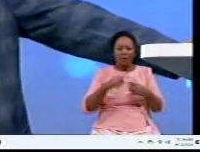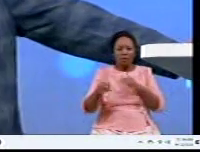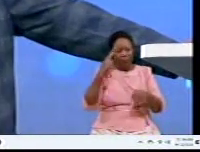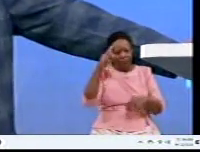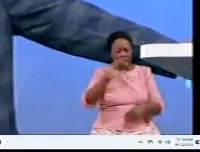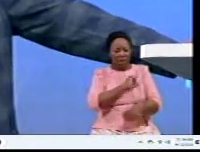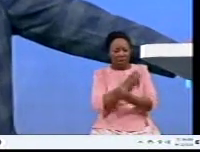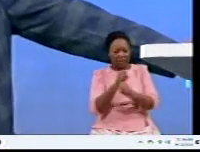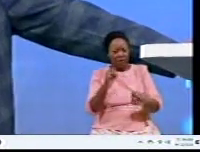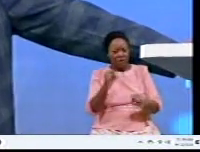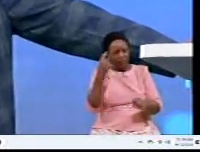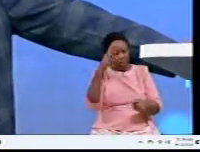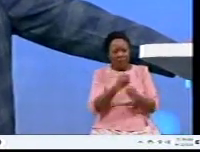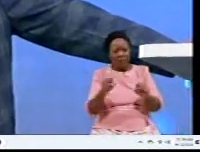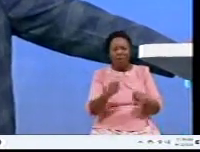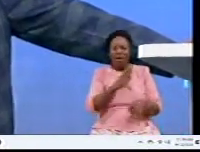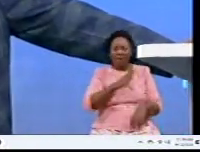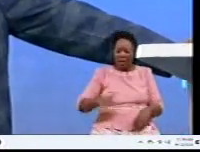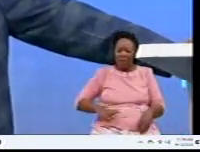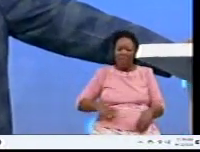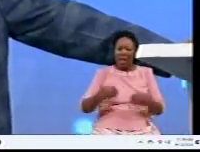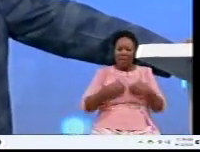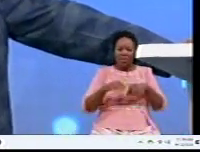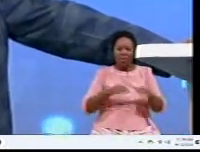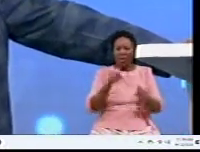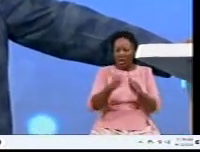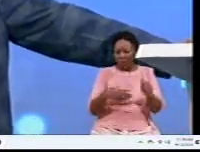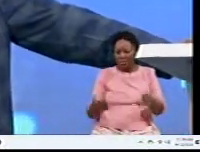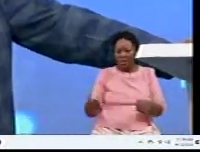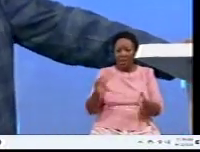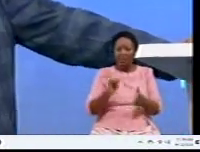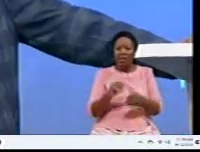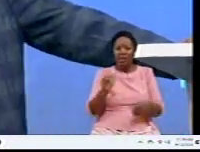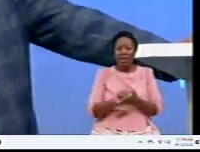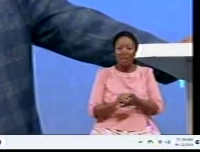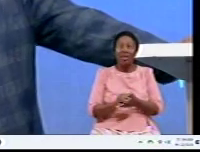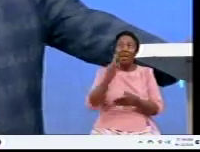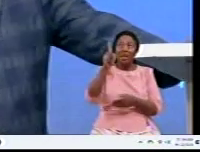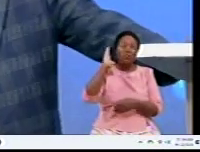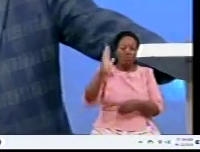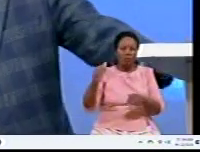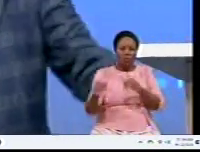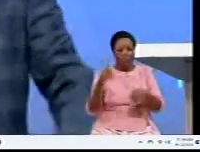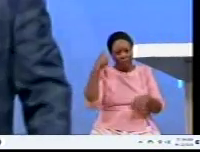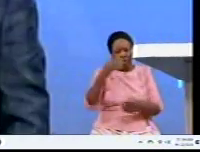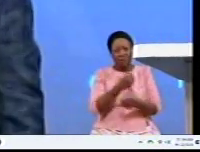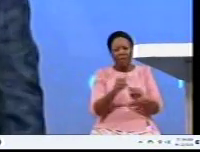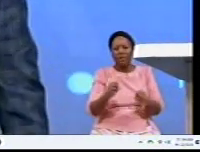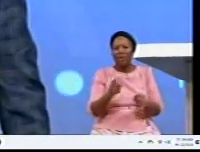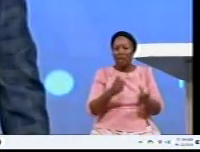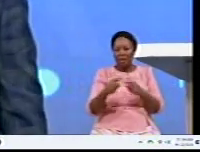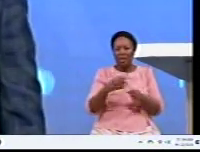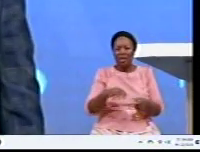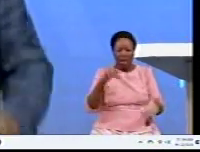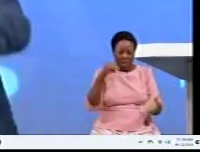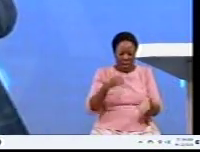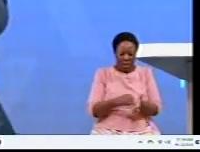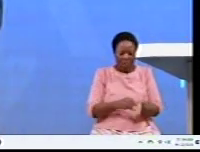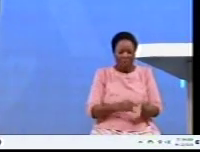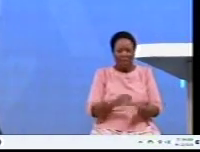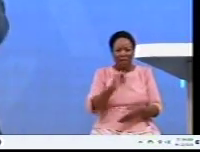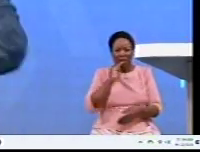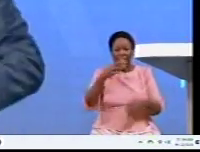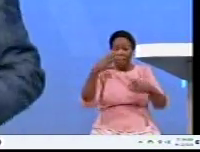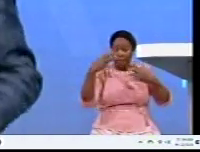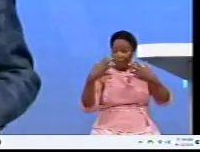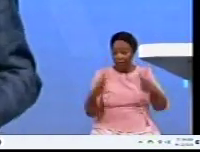salvation. Christ has done everything he ought to do for your salvation. He said, it is finish.